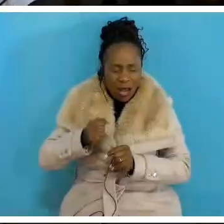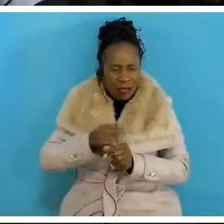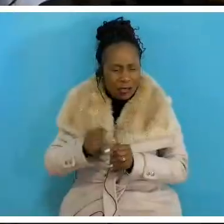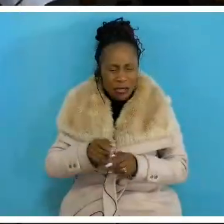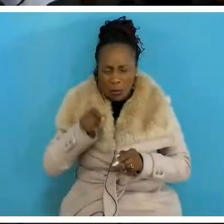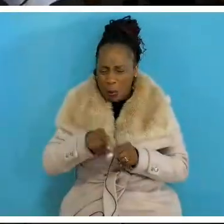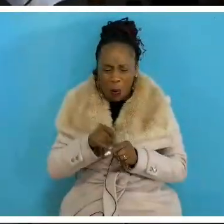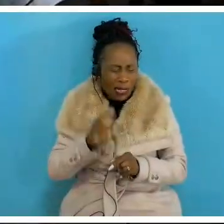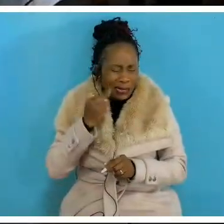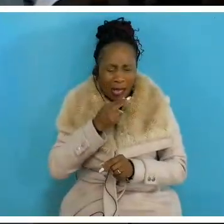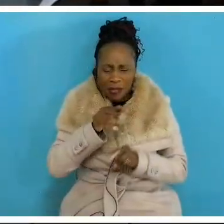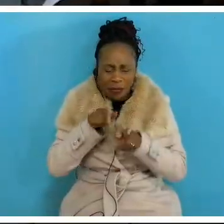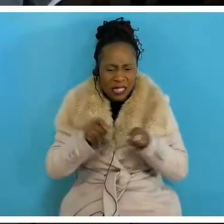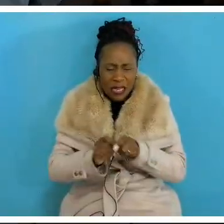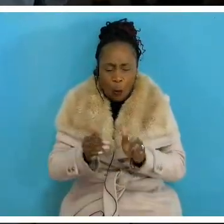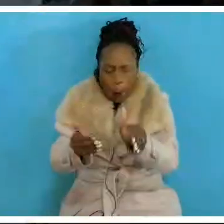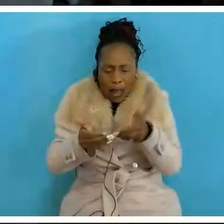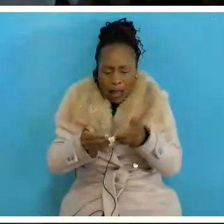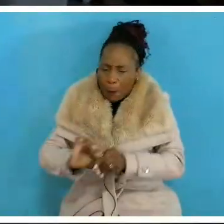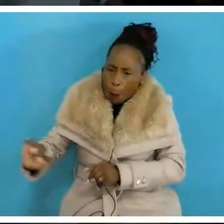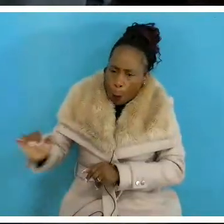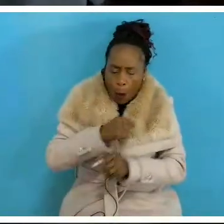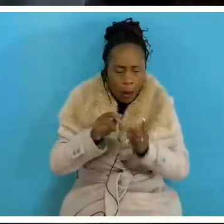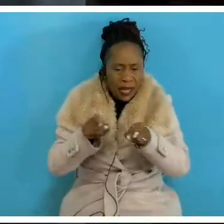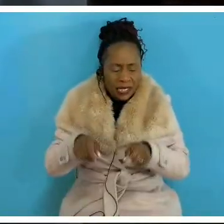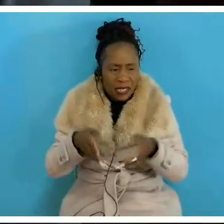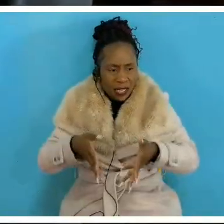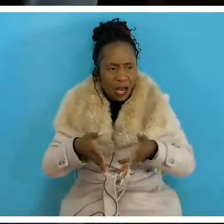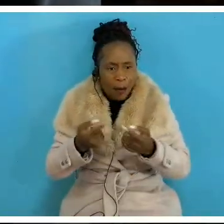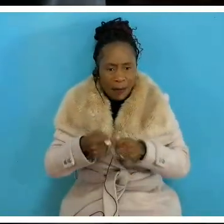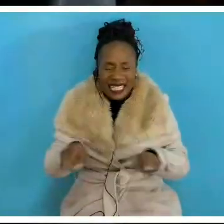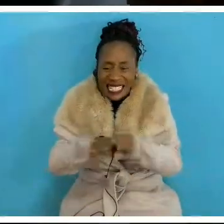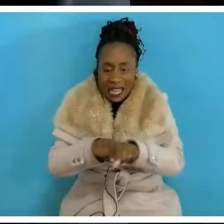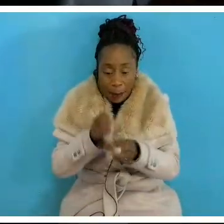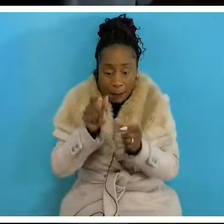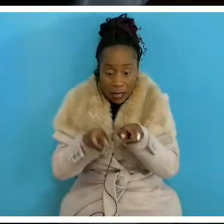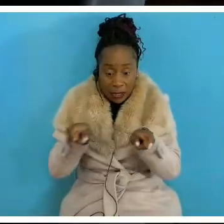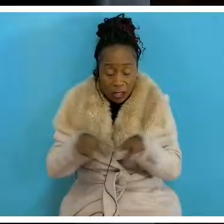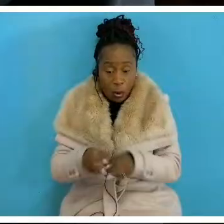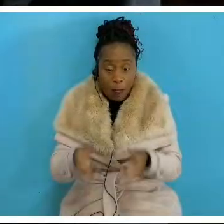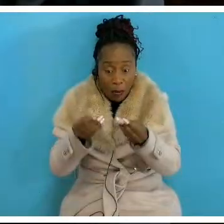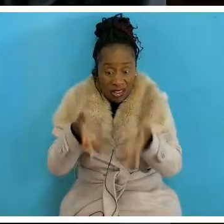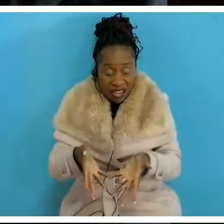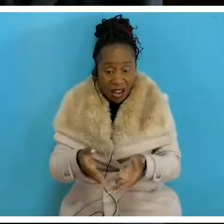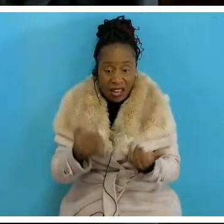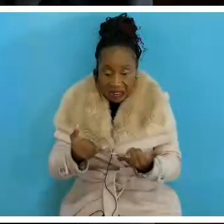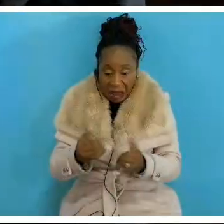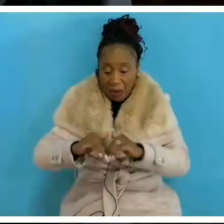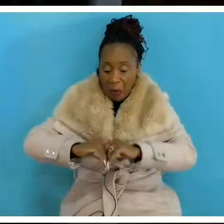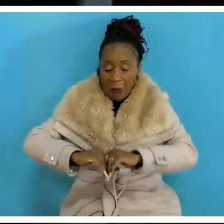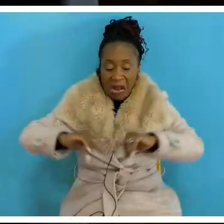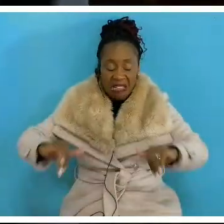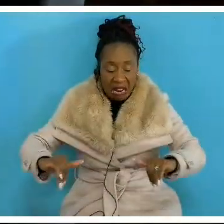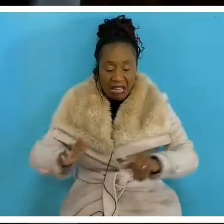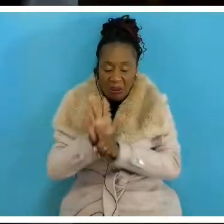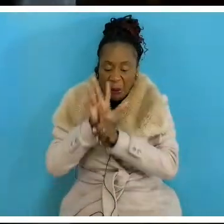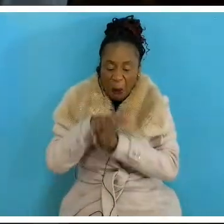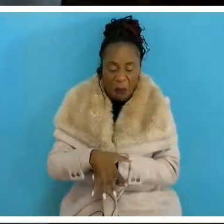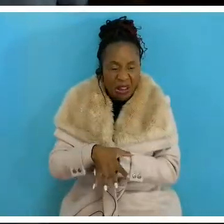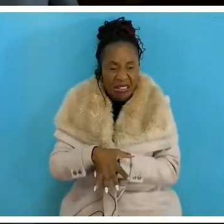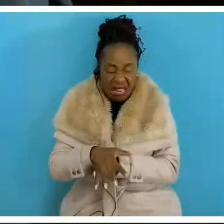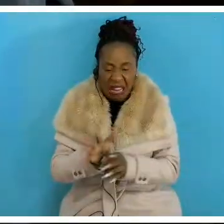everybody into the land. And yet, the very same people that you found here, you are marginalizing, oppressing,